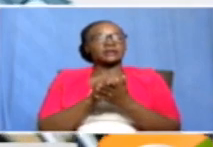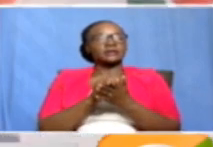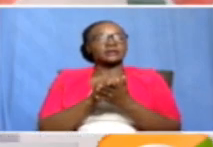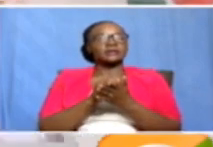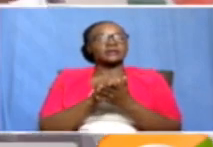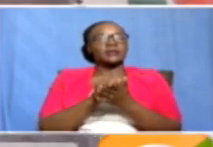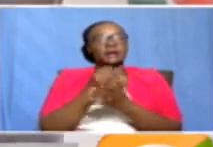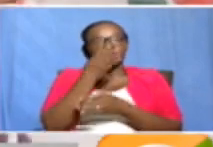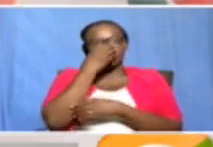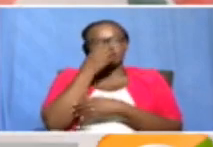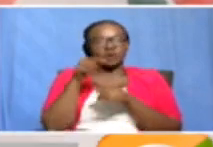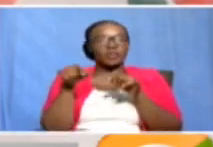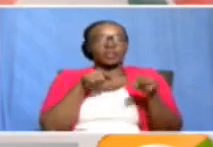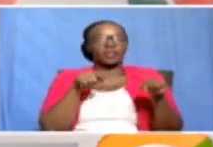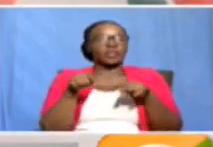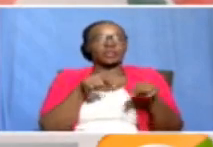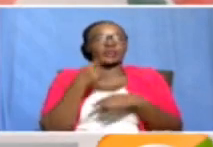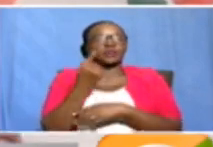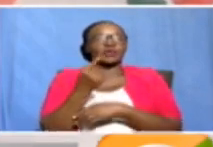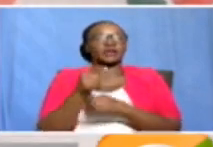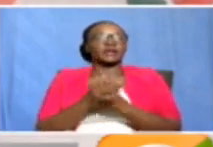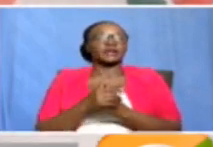panic.